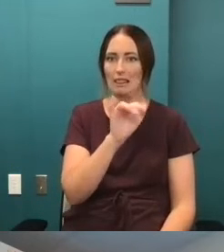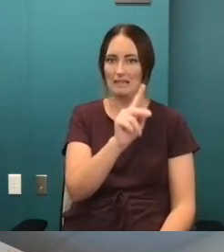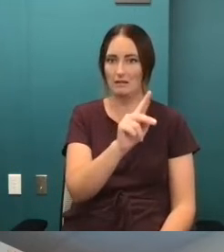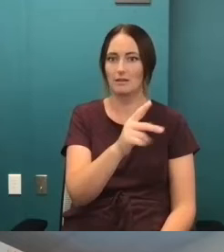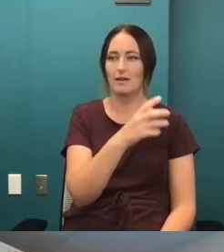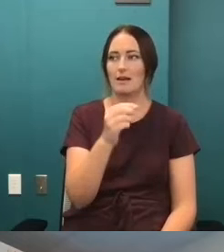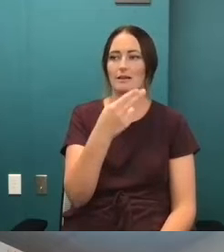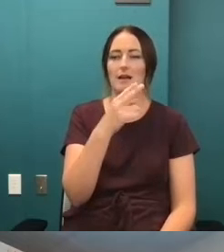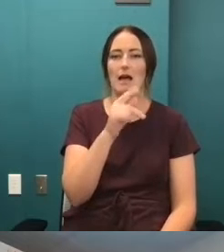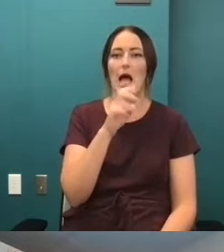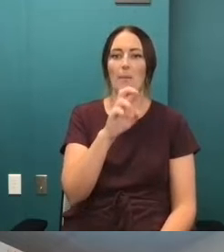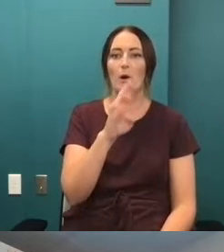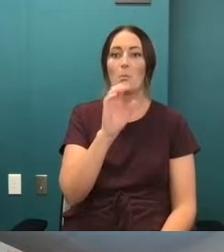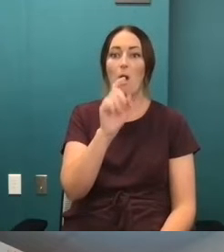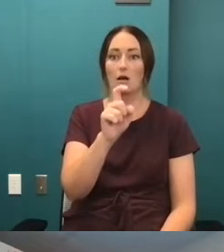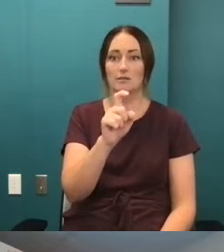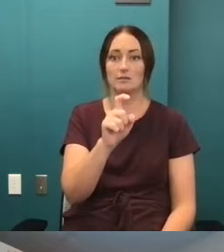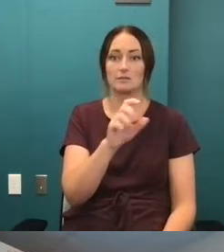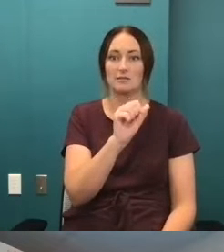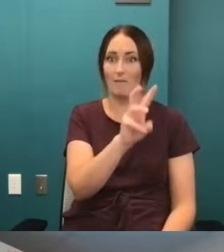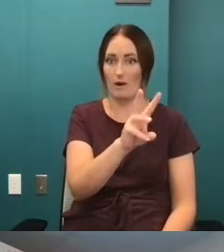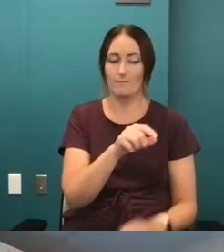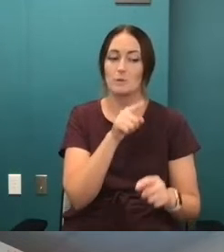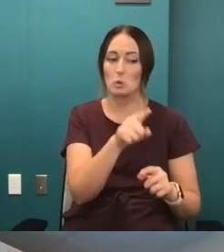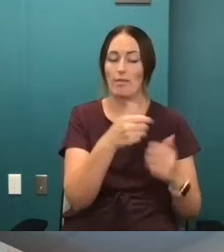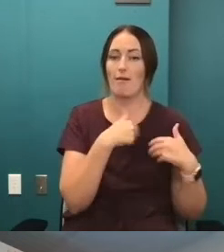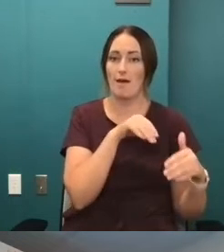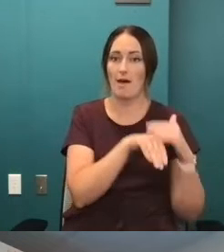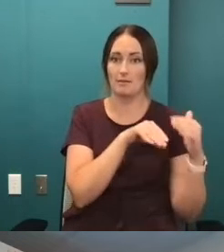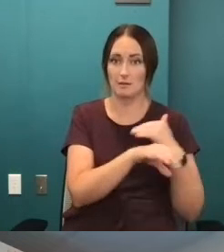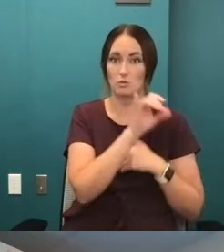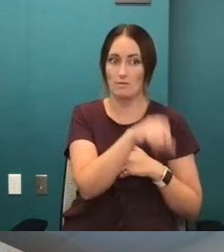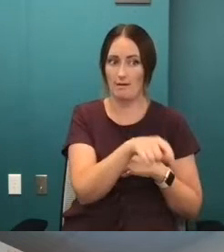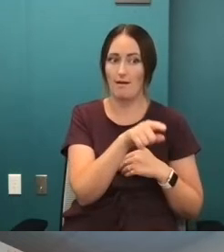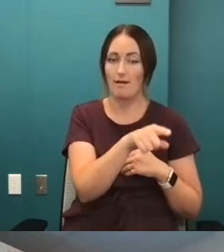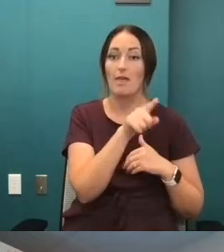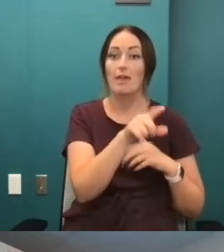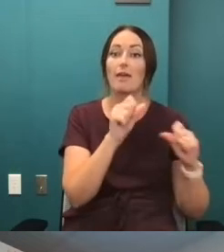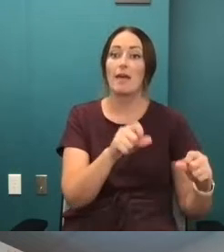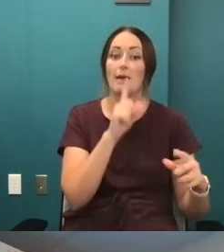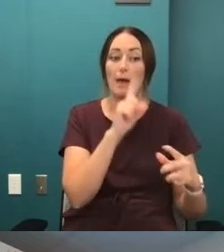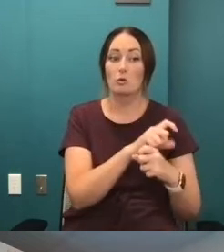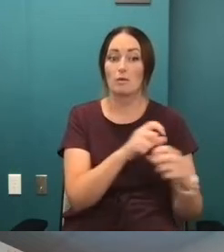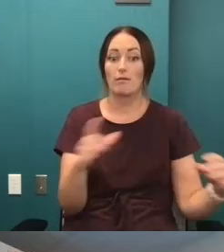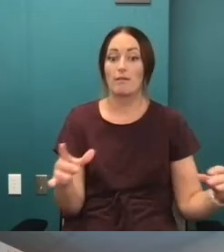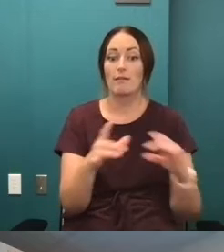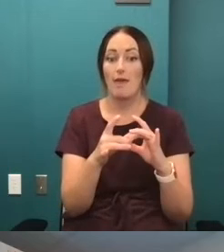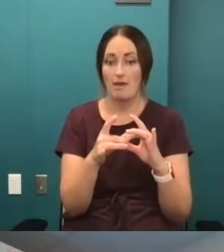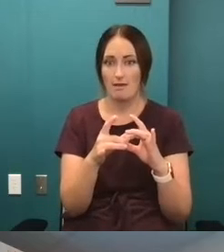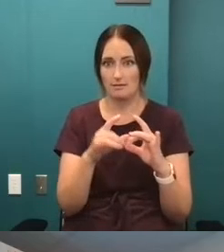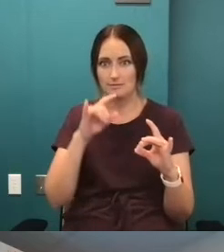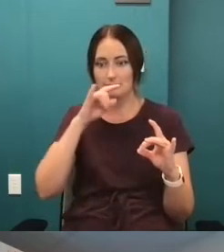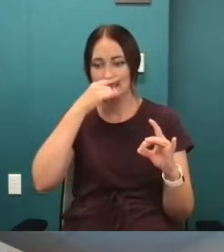NOAA software, and they have access to that, and they can actually connect the kids to the hearing